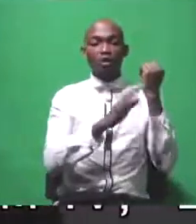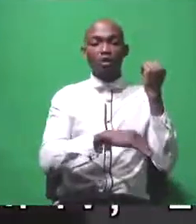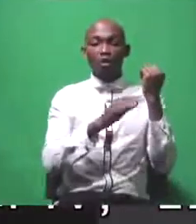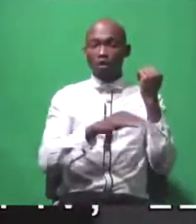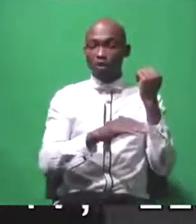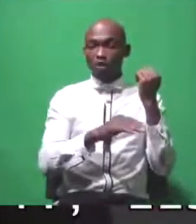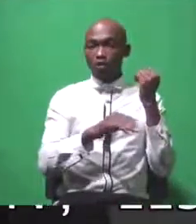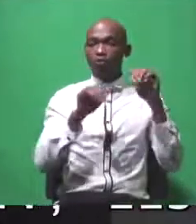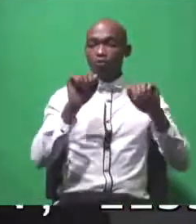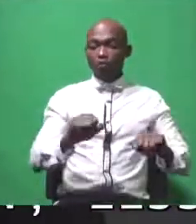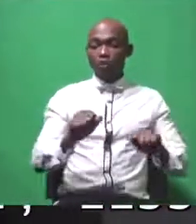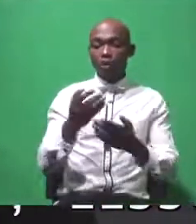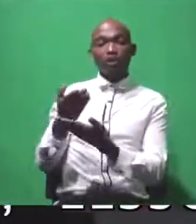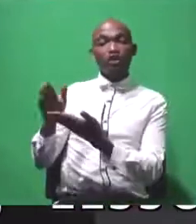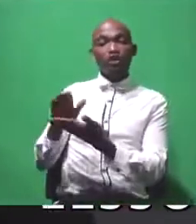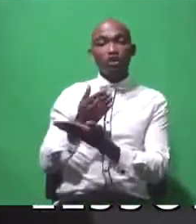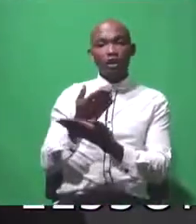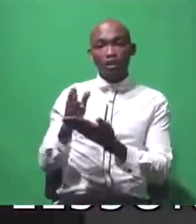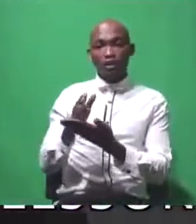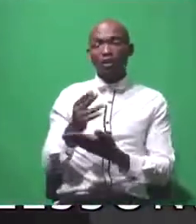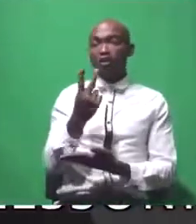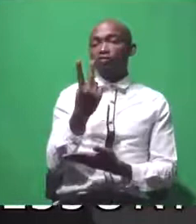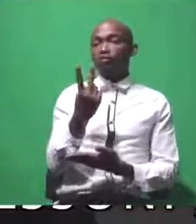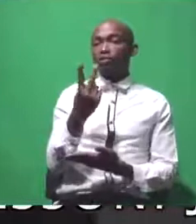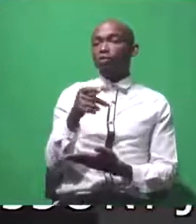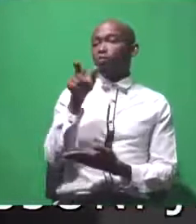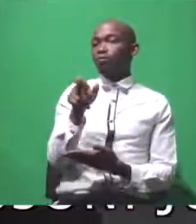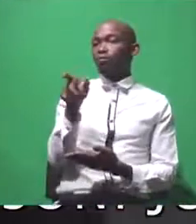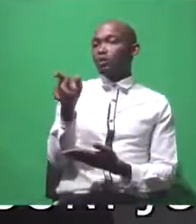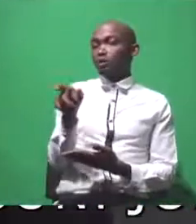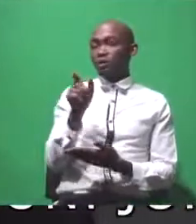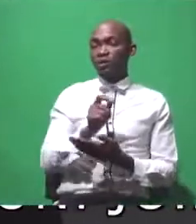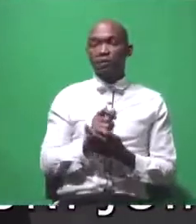shared between two persons.